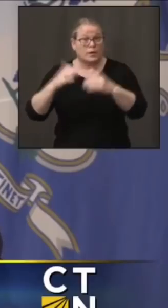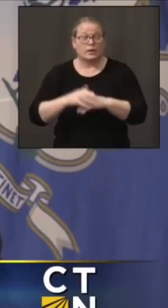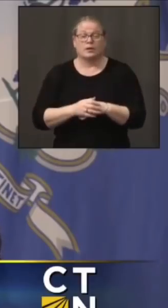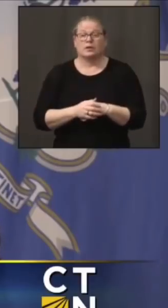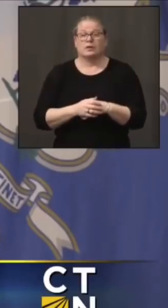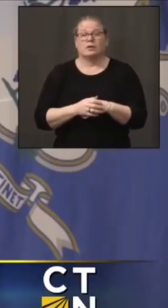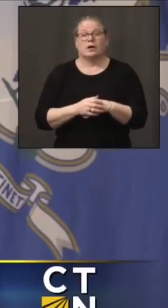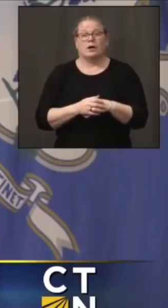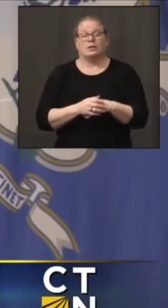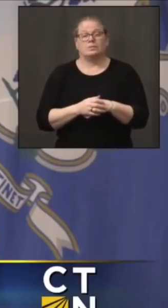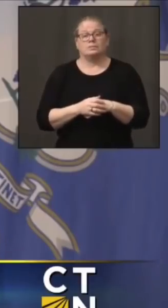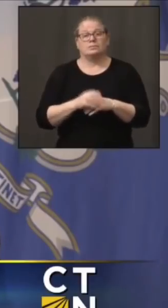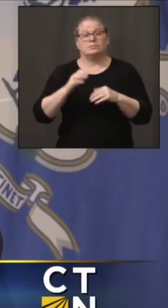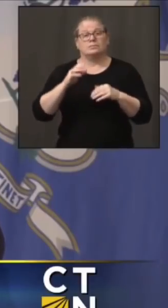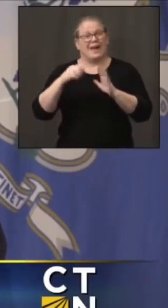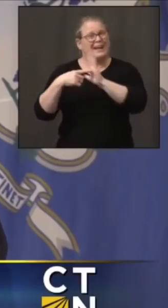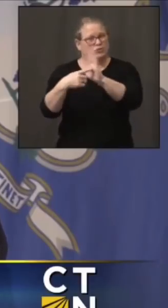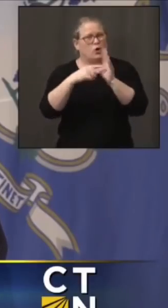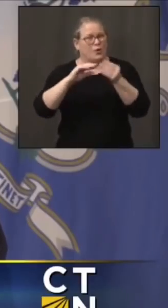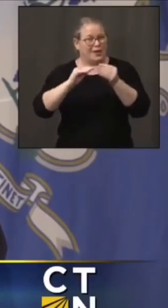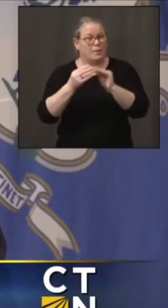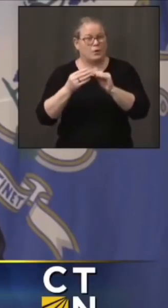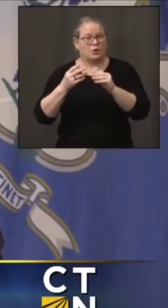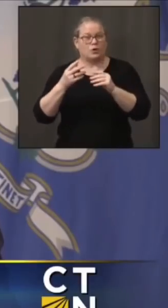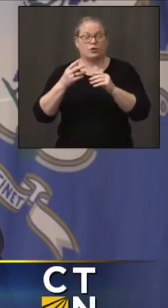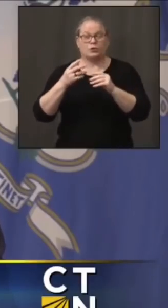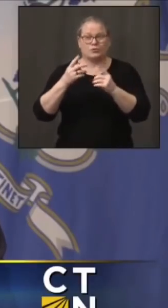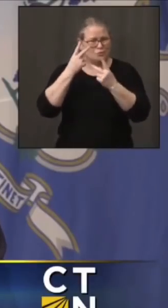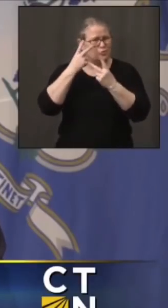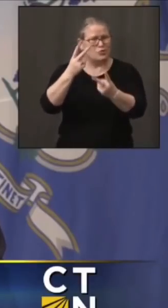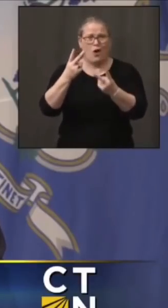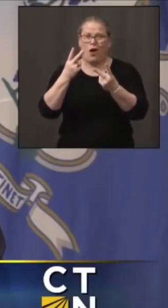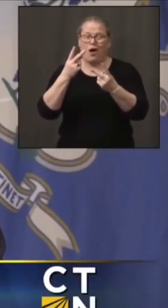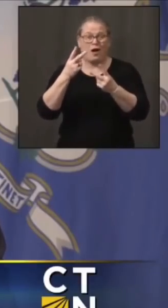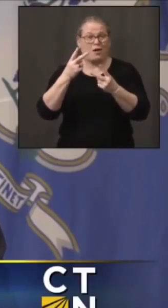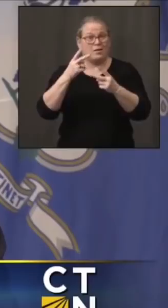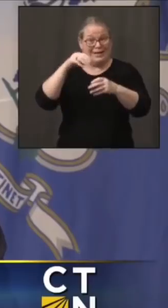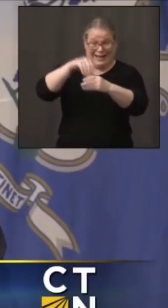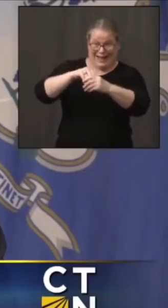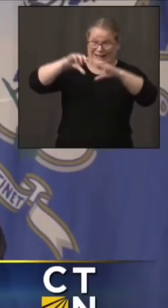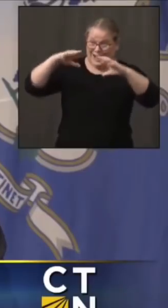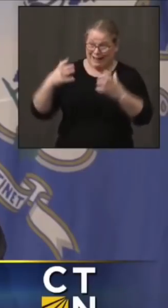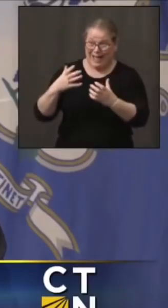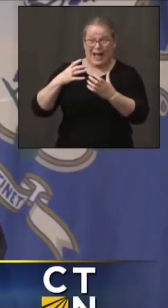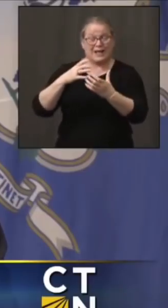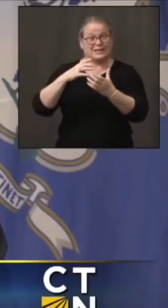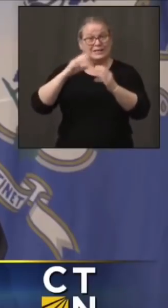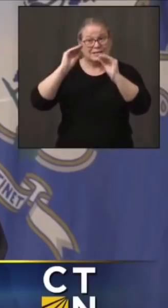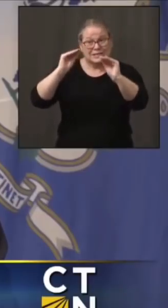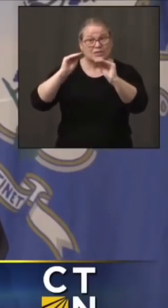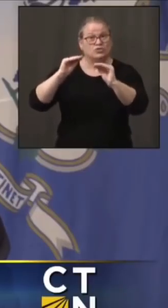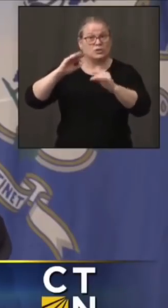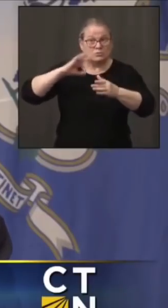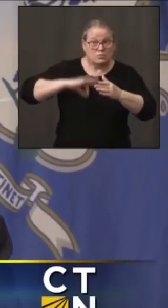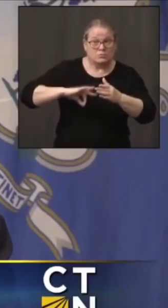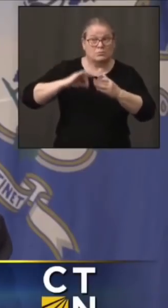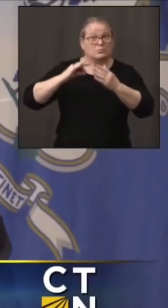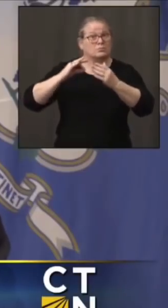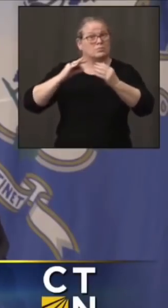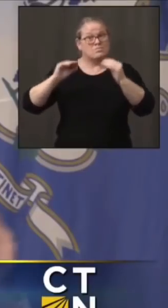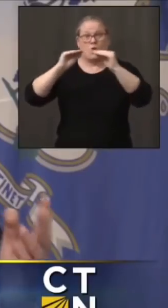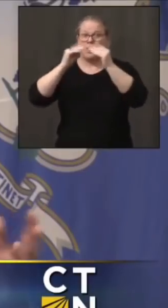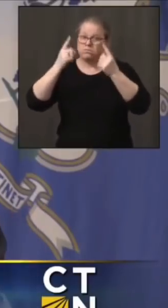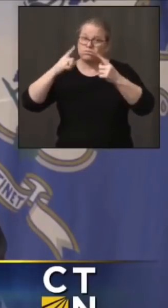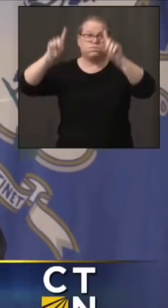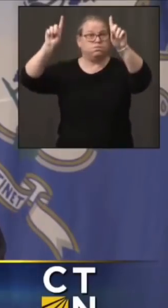the numbers about how much more effective learning is and teaching is when it's done in the classroom. I think over the last